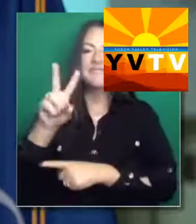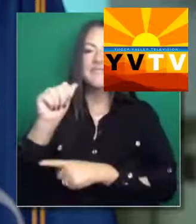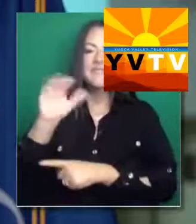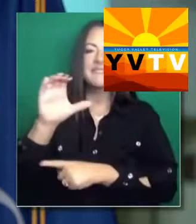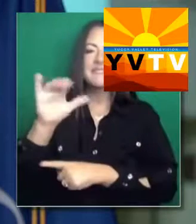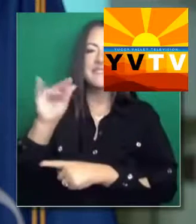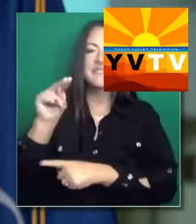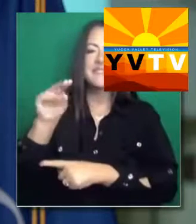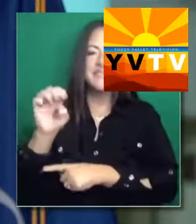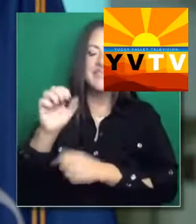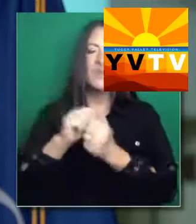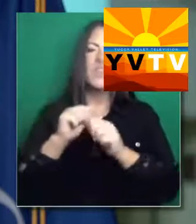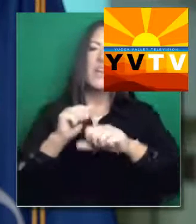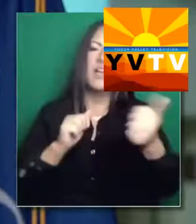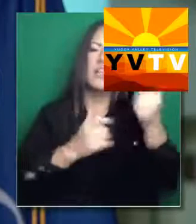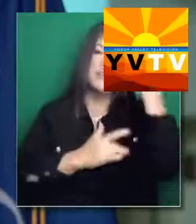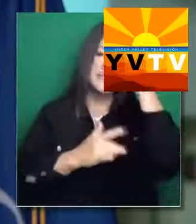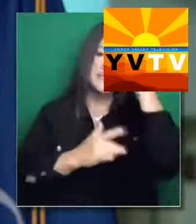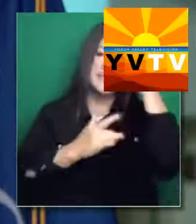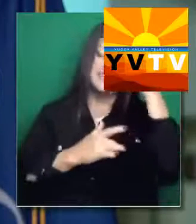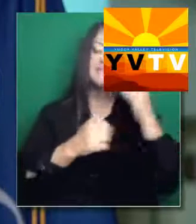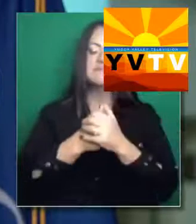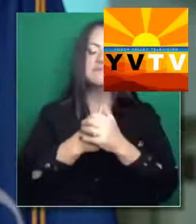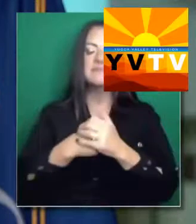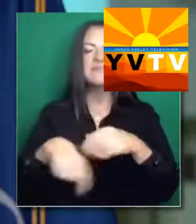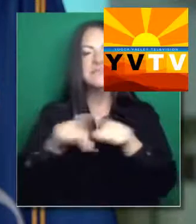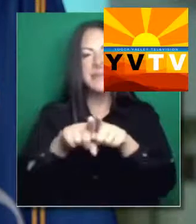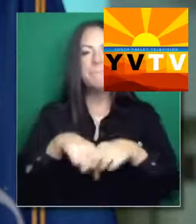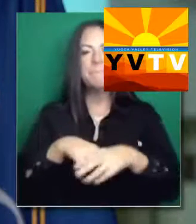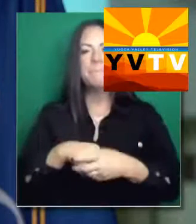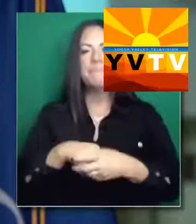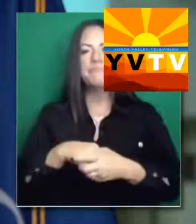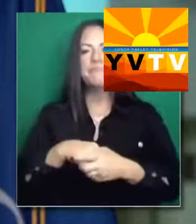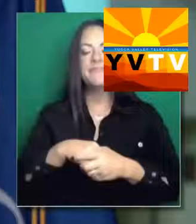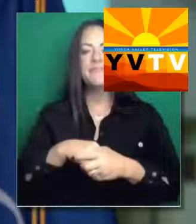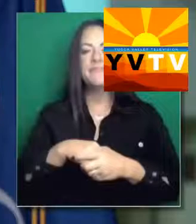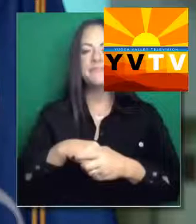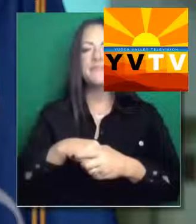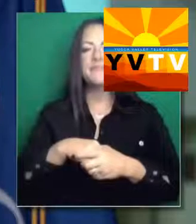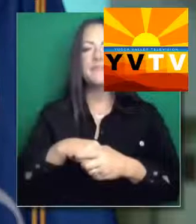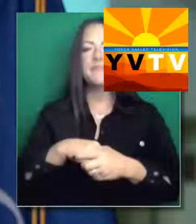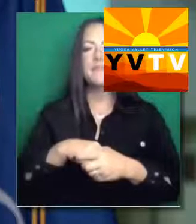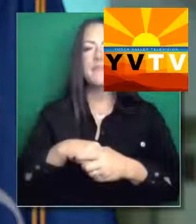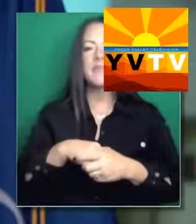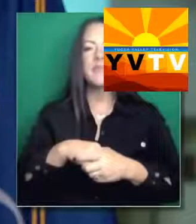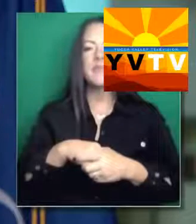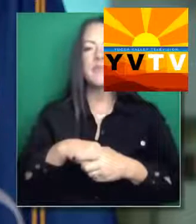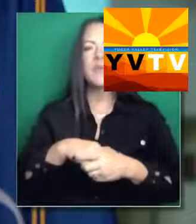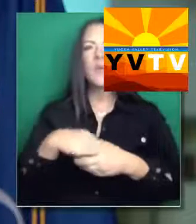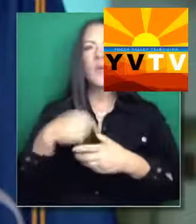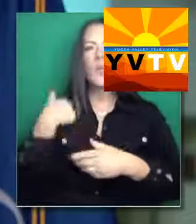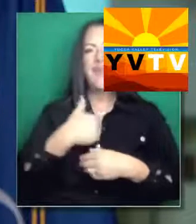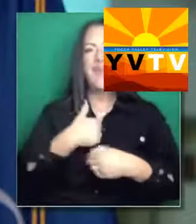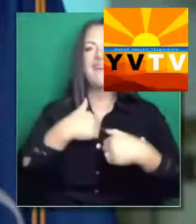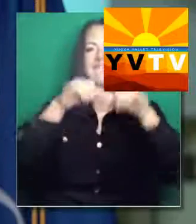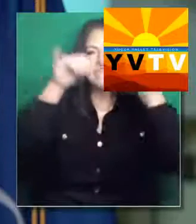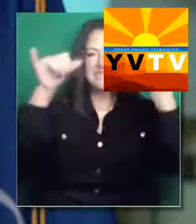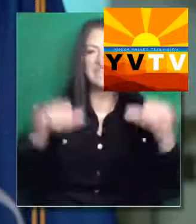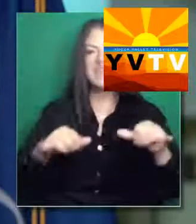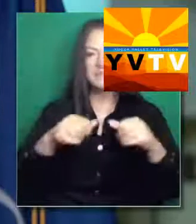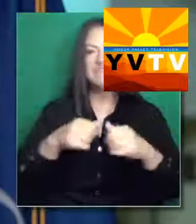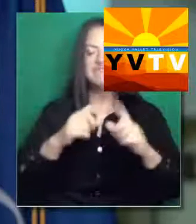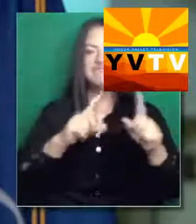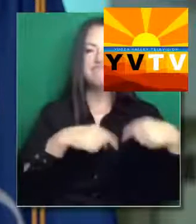within that system lies the response to your question. Now, that said, I think there's a little mythology, and I want to just clarify this,